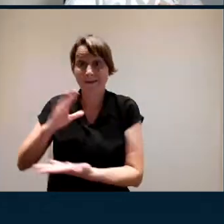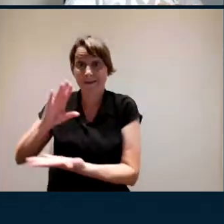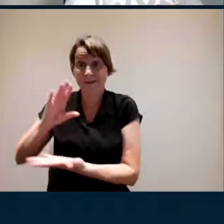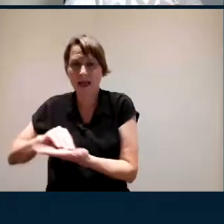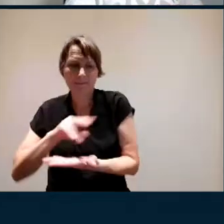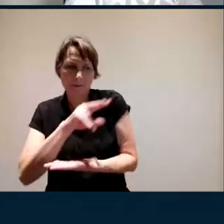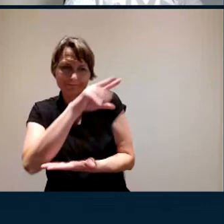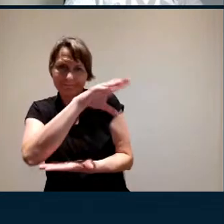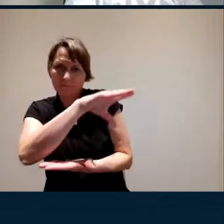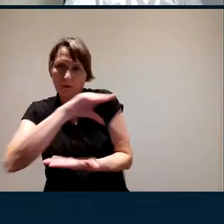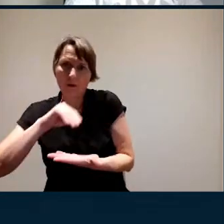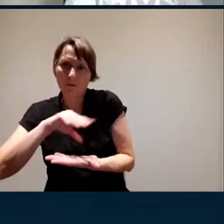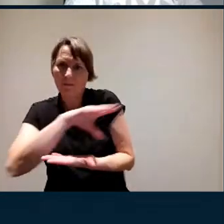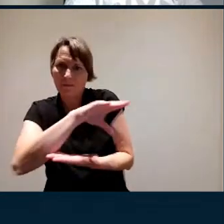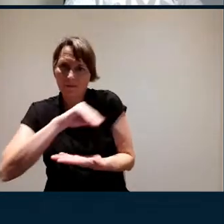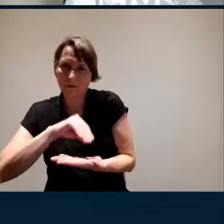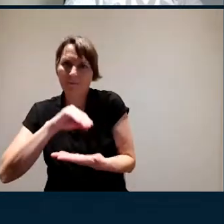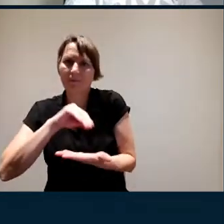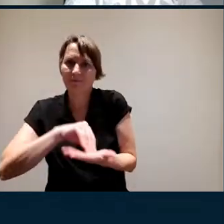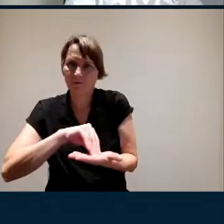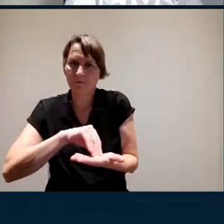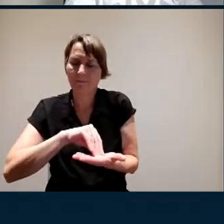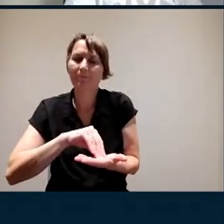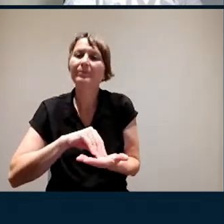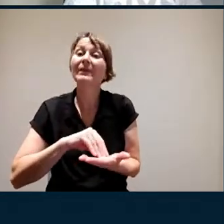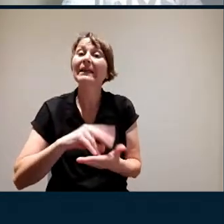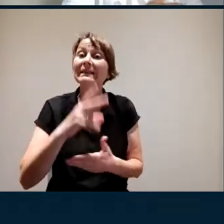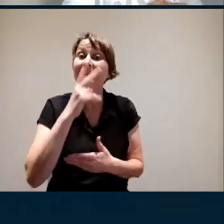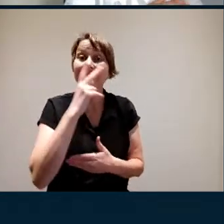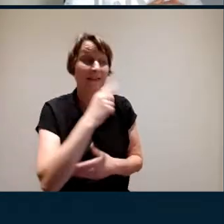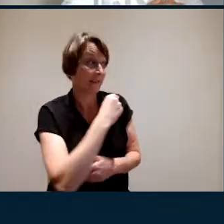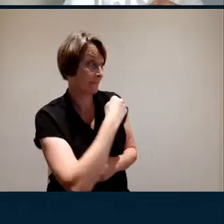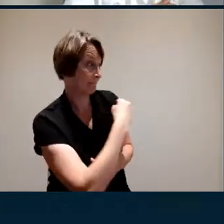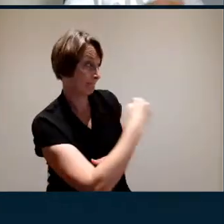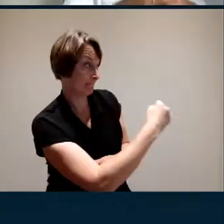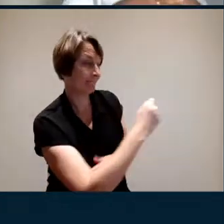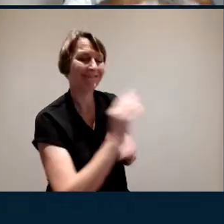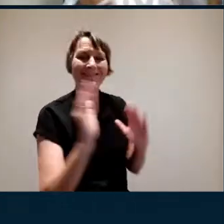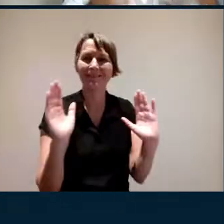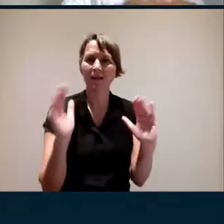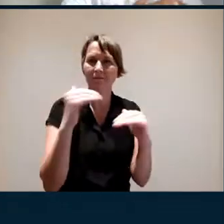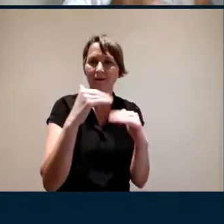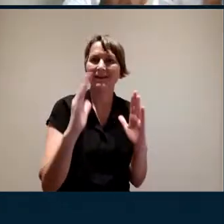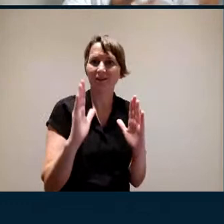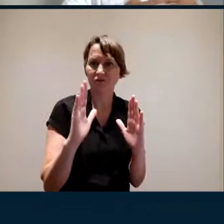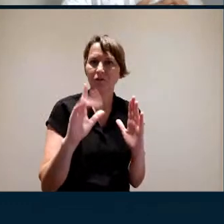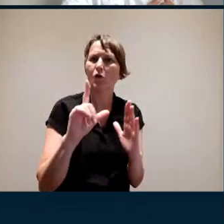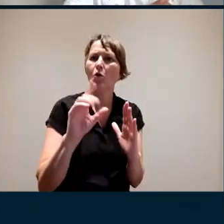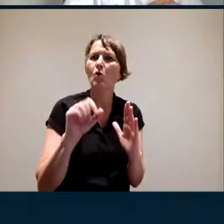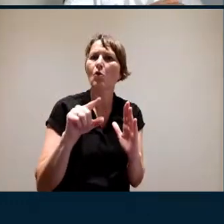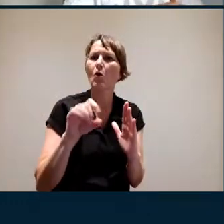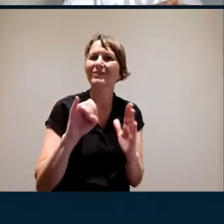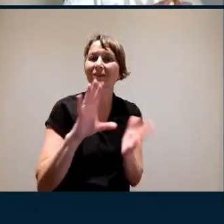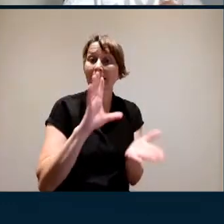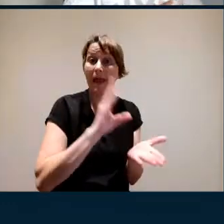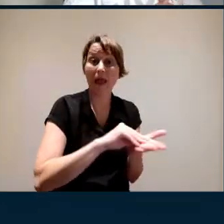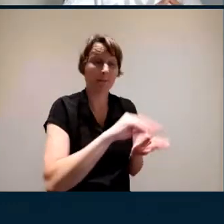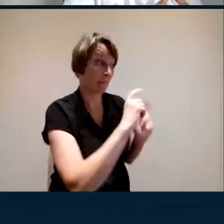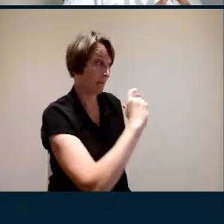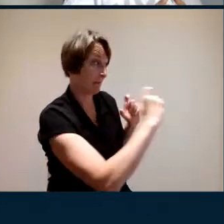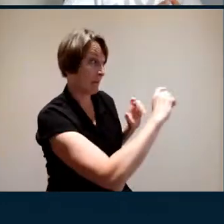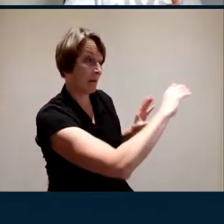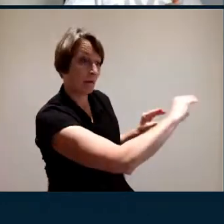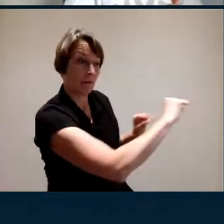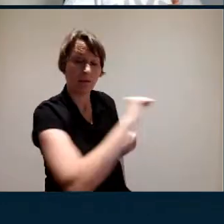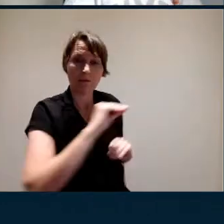I embedded the definition of my logic app. A definition of a logic app is a workflow. What logic app is a workflow, you can also draw